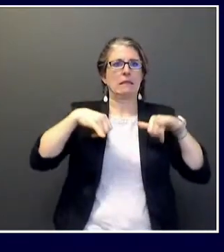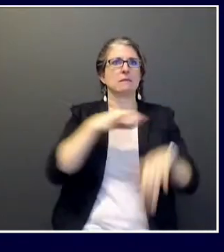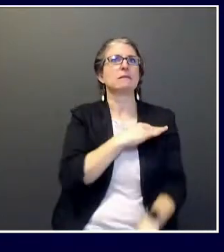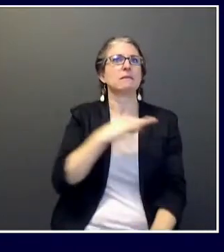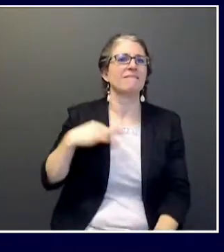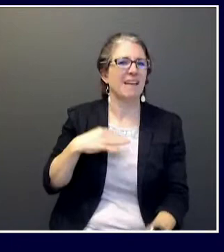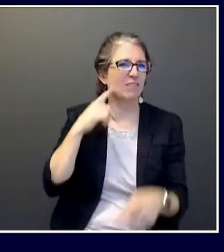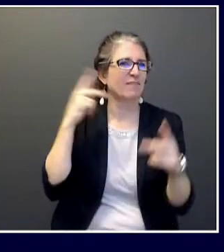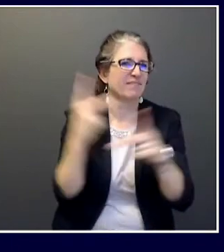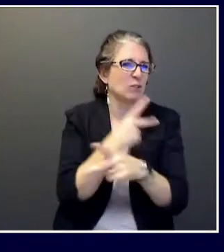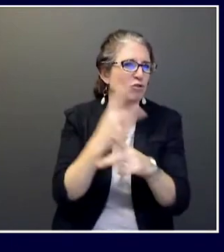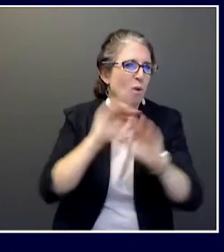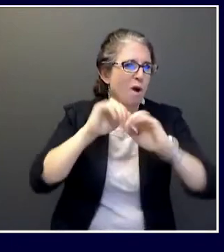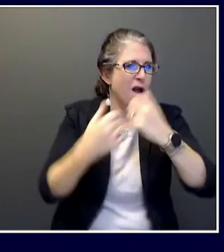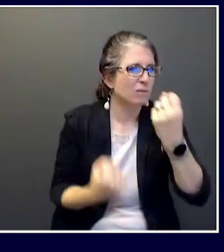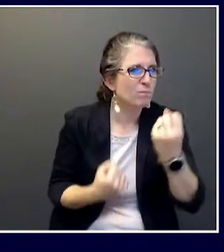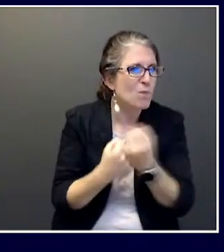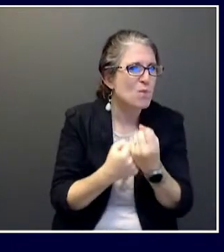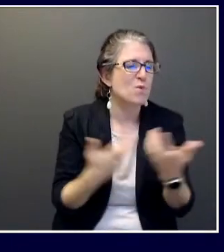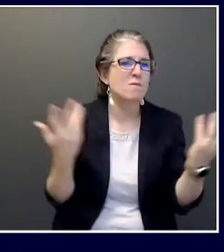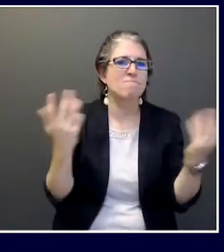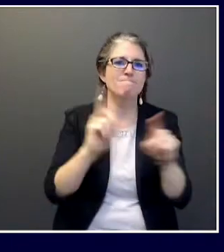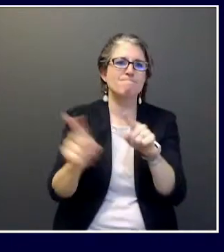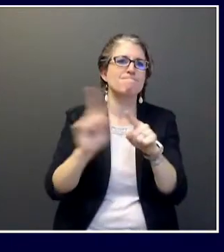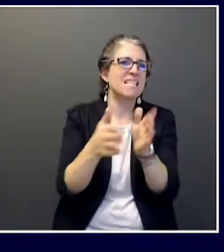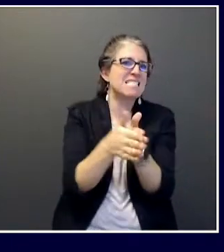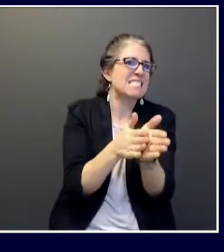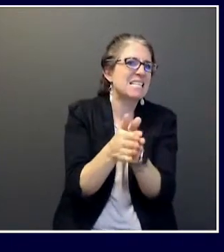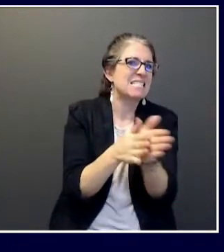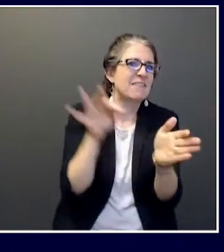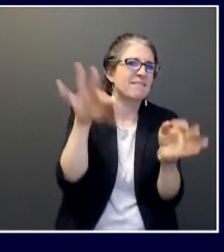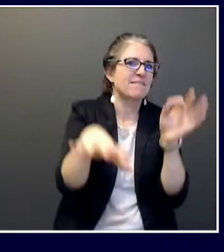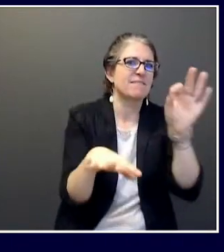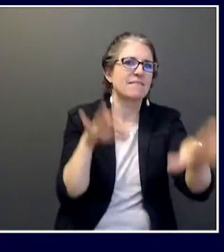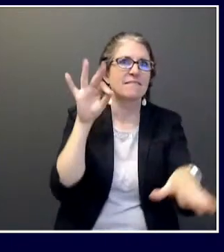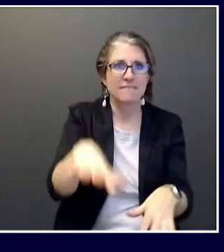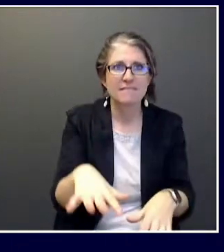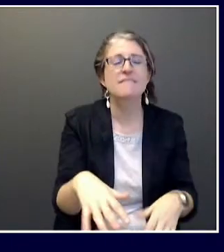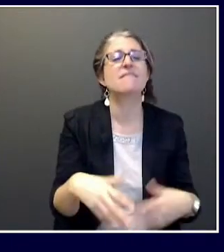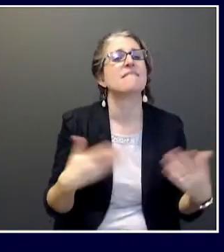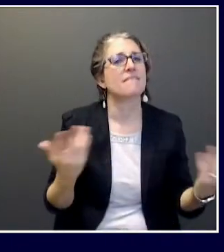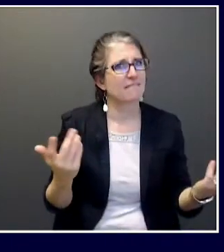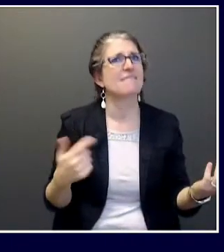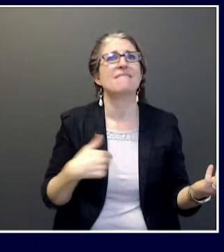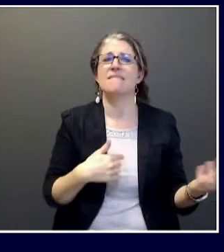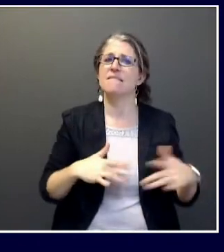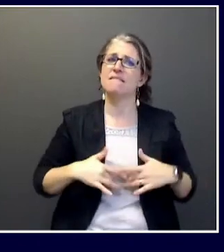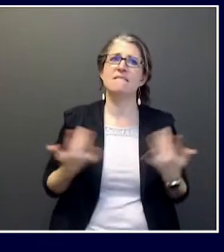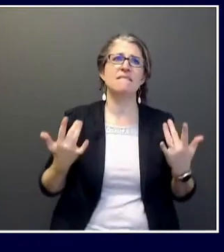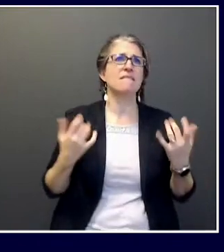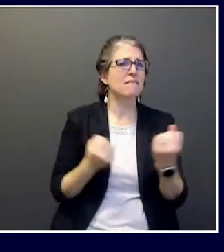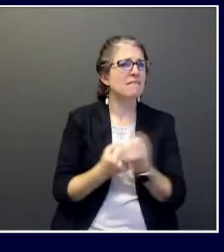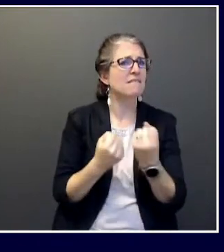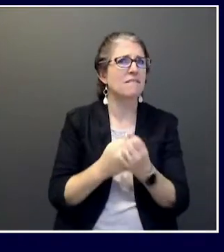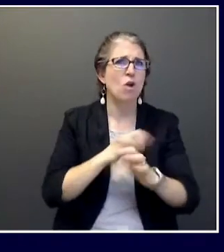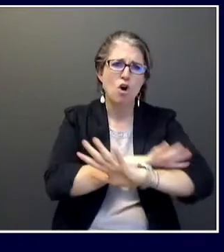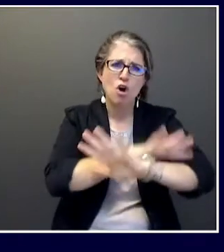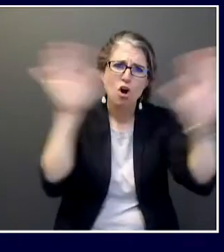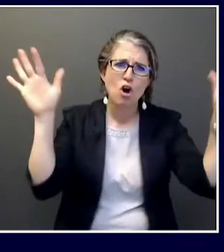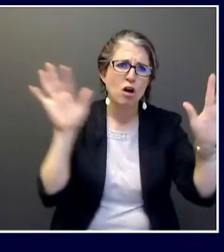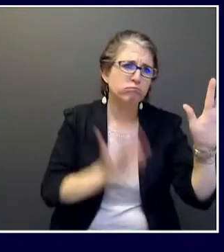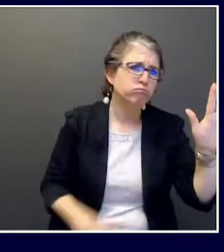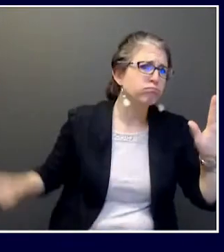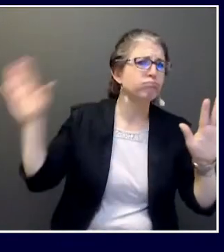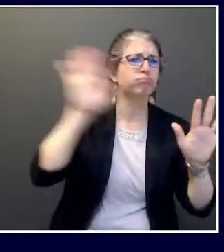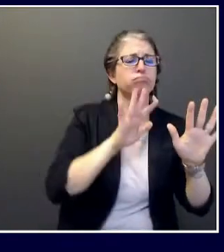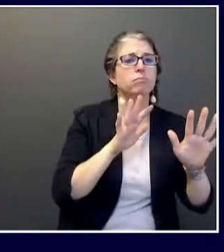So we do an all of the above strategy with our facilities. It varies specifically based on what the particular staffing needs are,